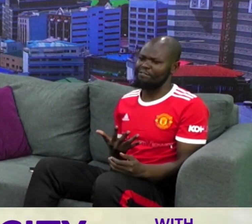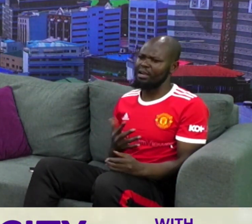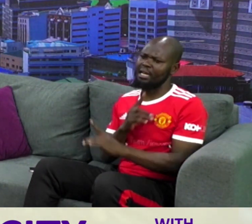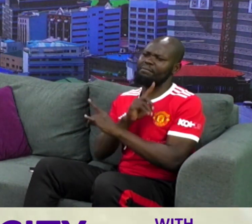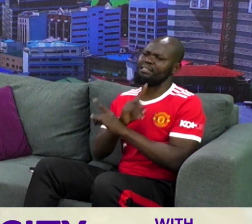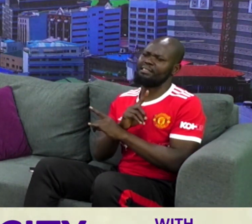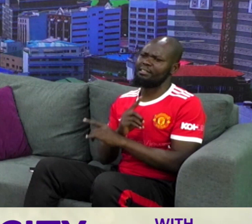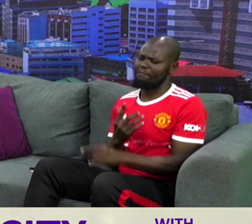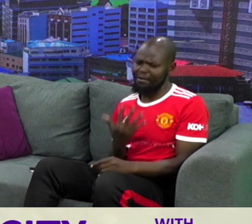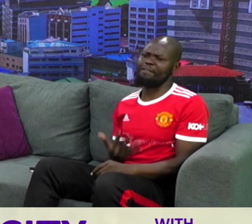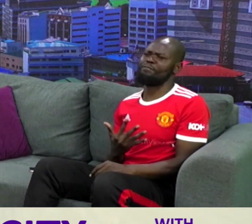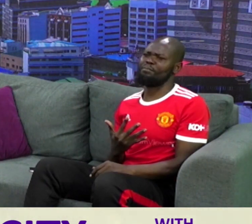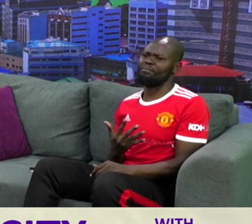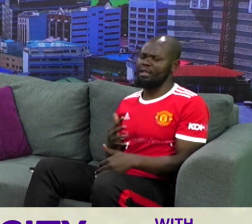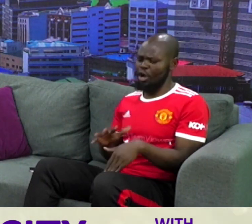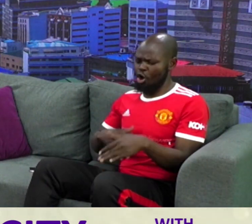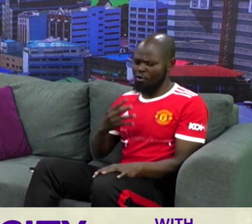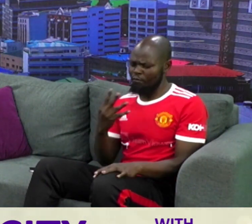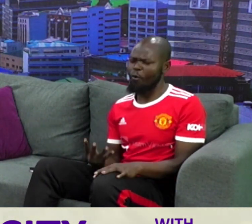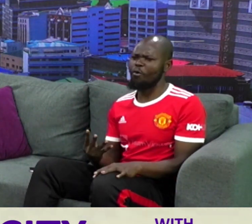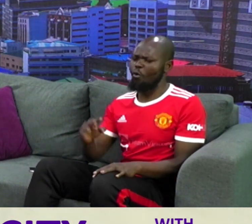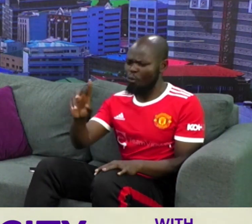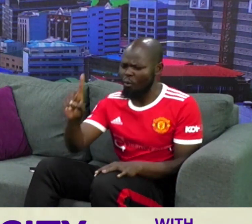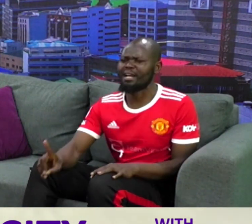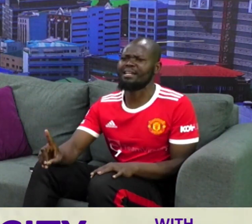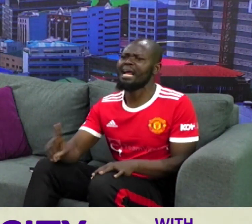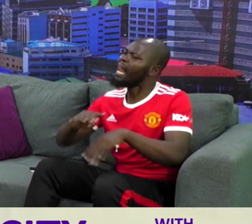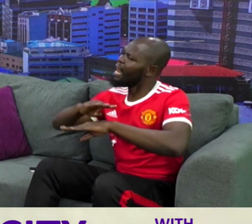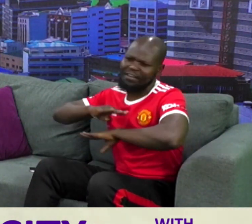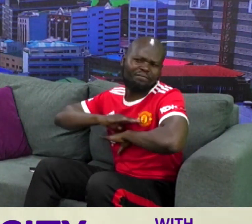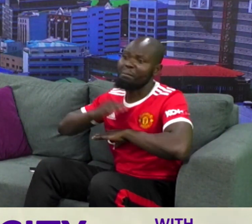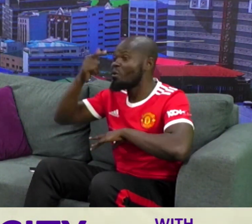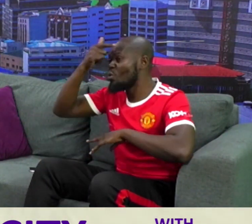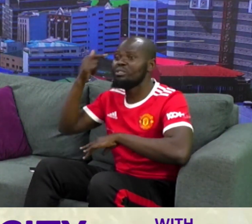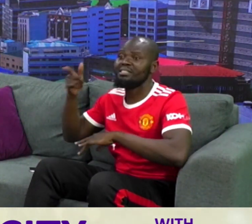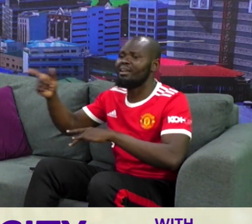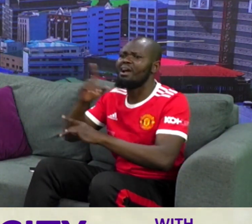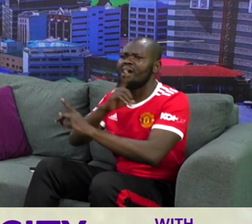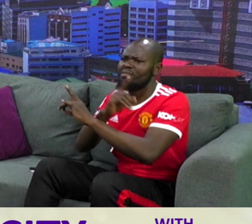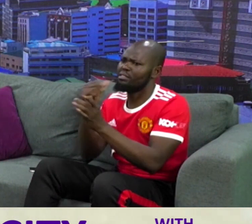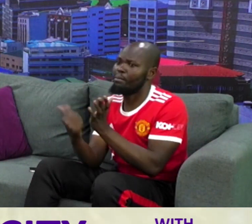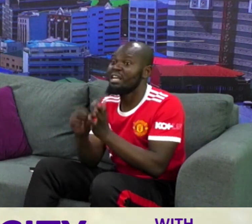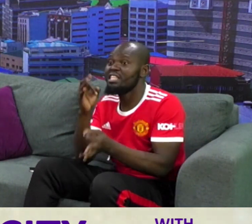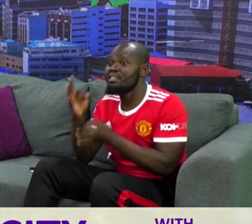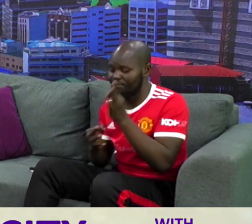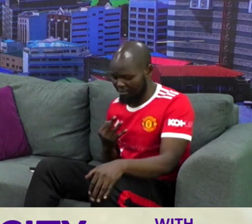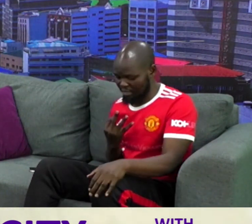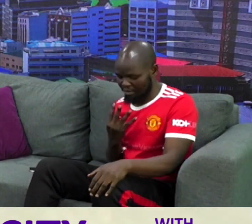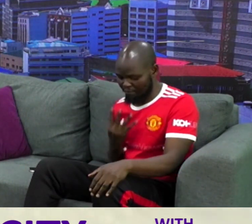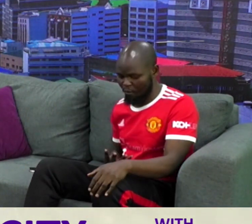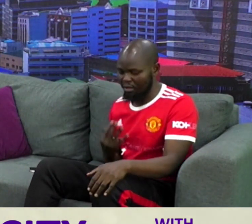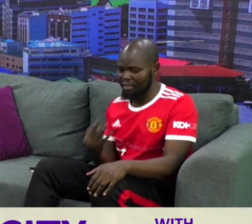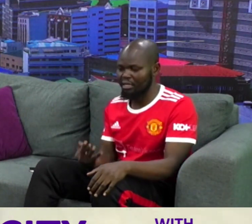AFC. So they have to bring back 5-4-1, right, 5 defense, so that